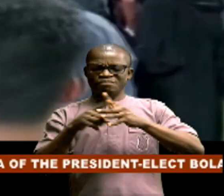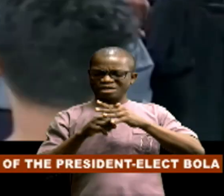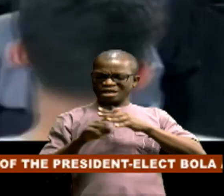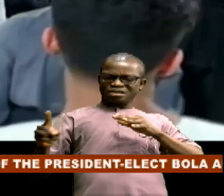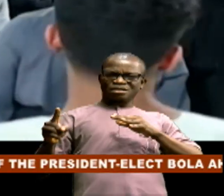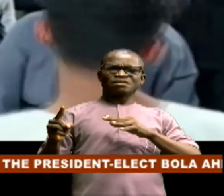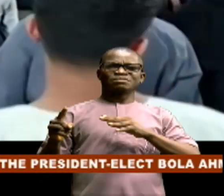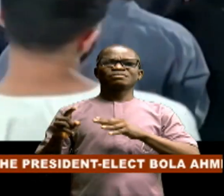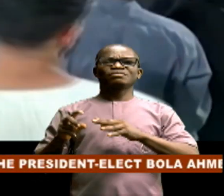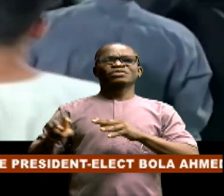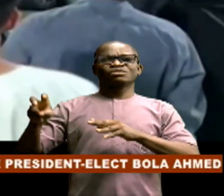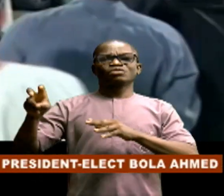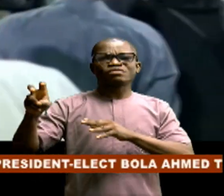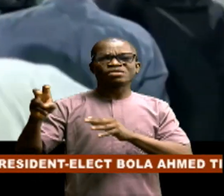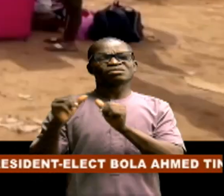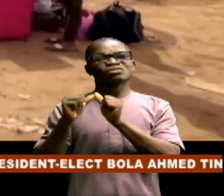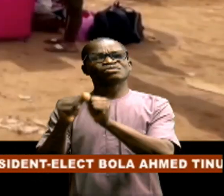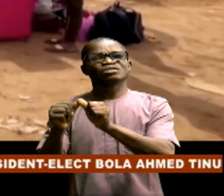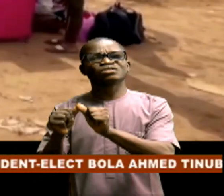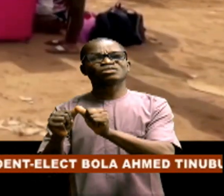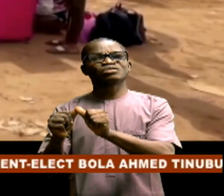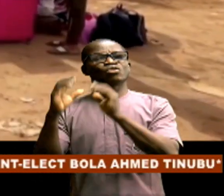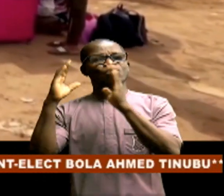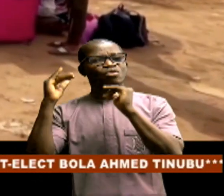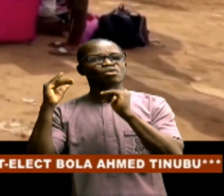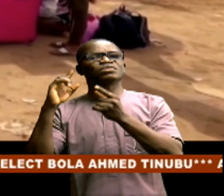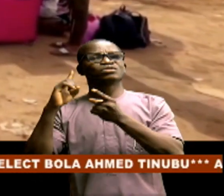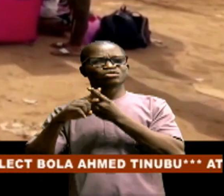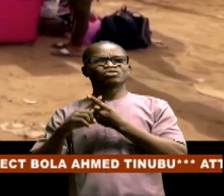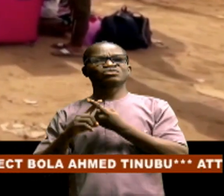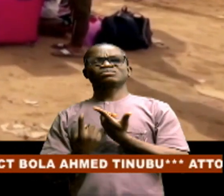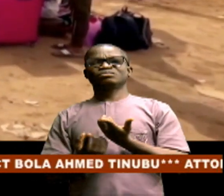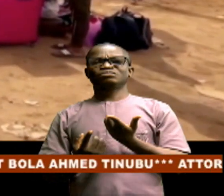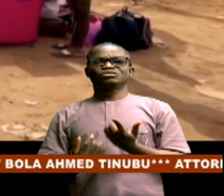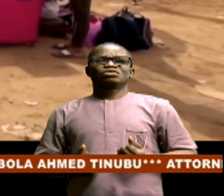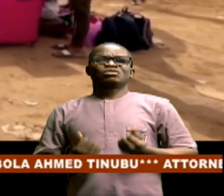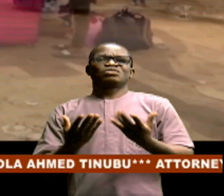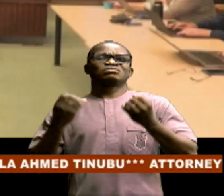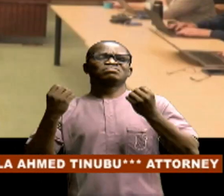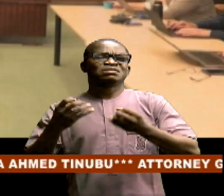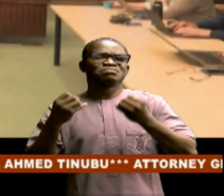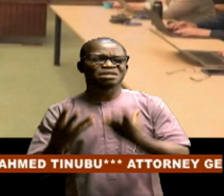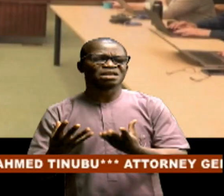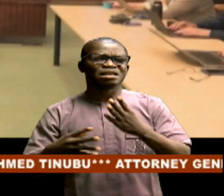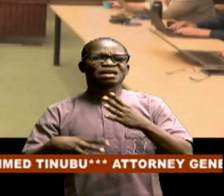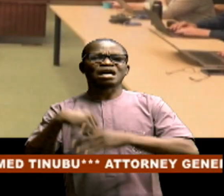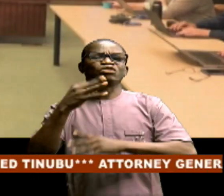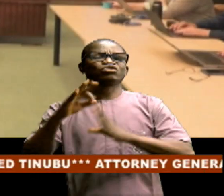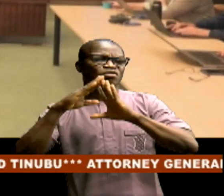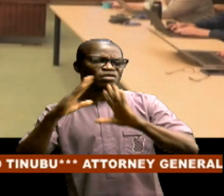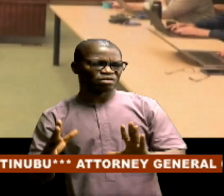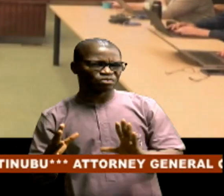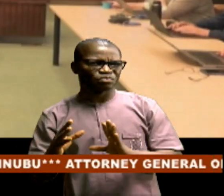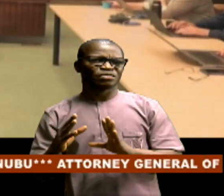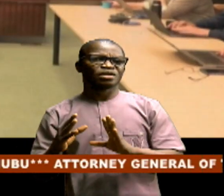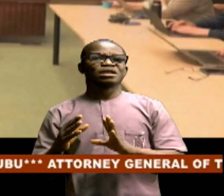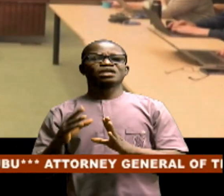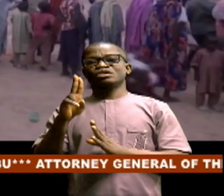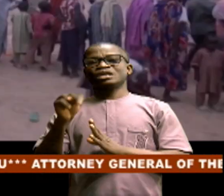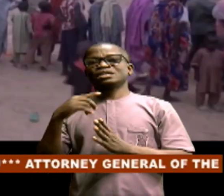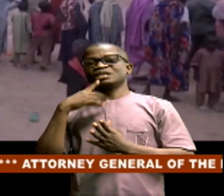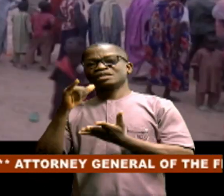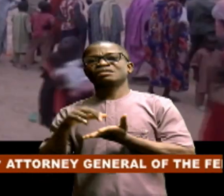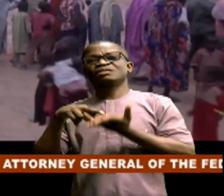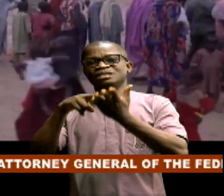journey, and continued fighting is expected to trigger more displacements. UNHCR representative in Chad,